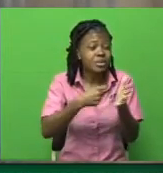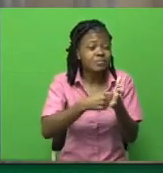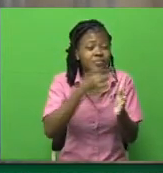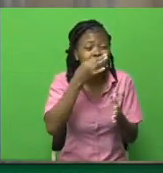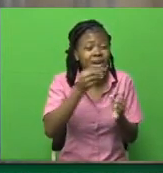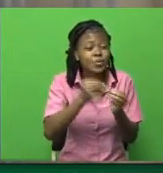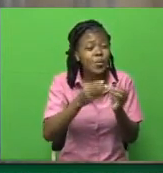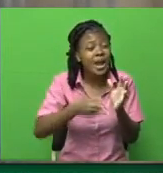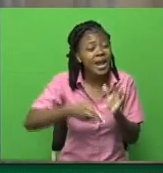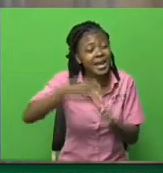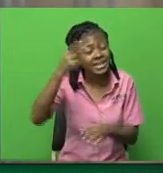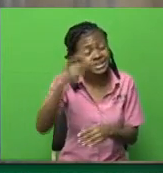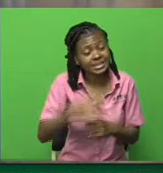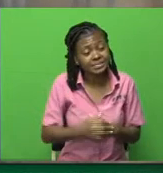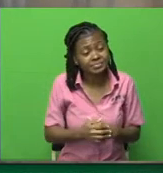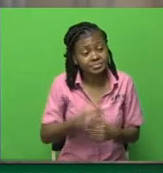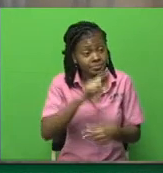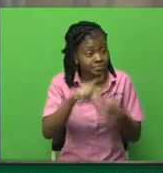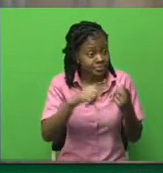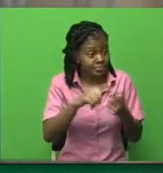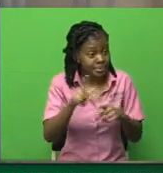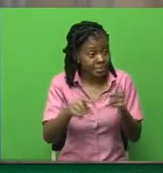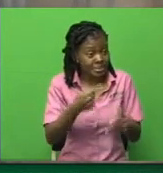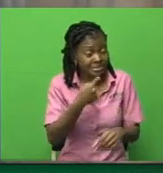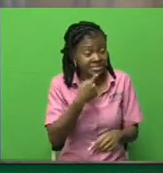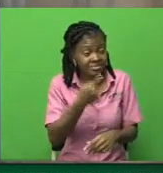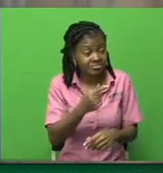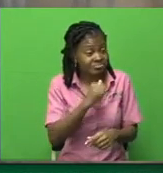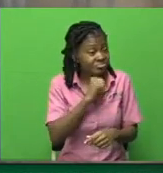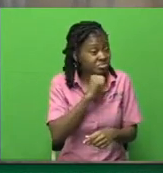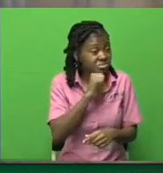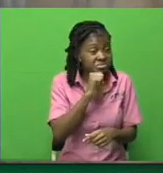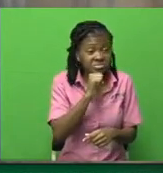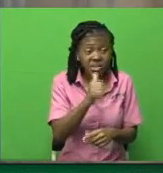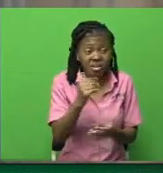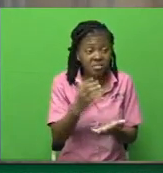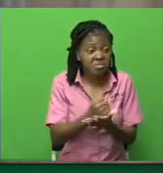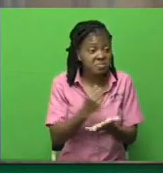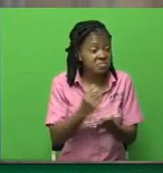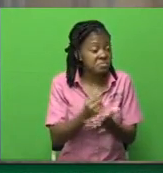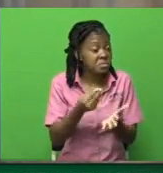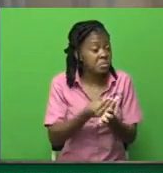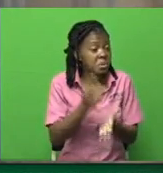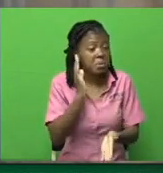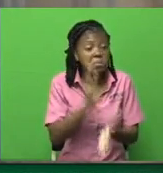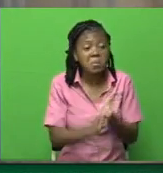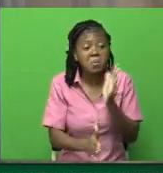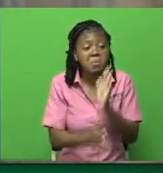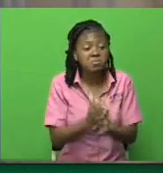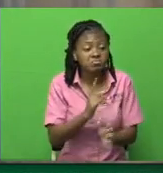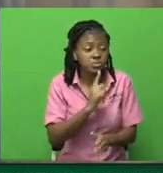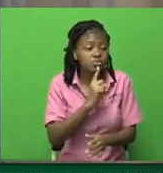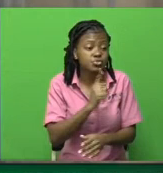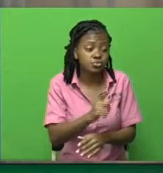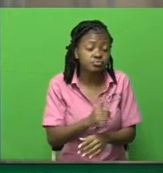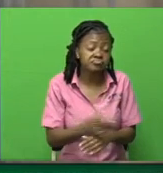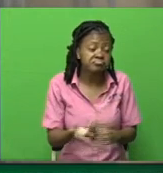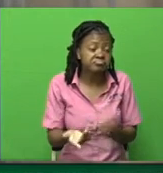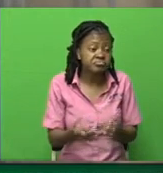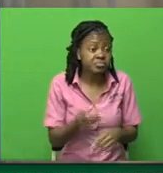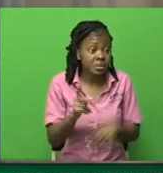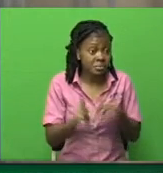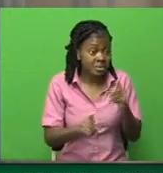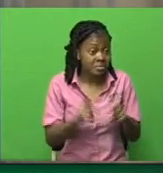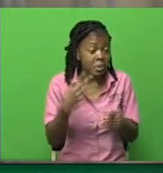anymore believe them when many go to supermarkets they're forced to compromise and take only the bare minimum to get by